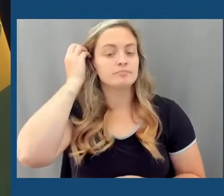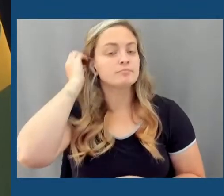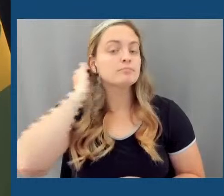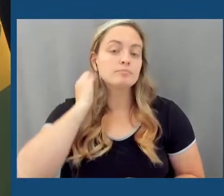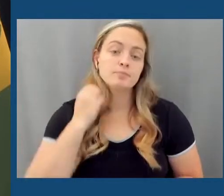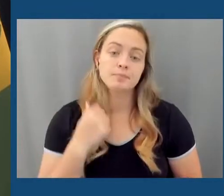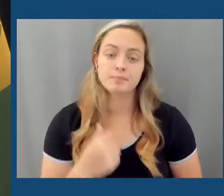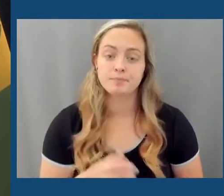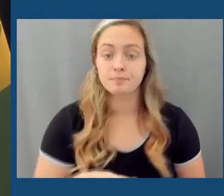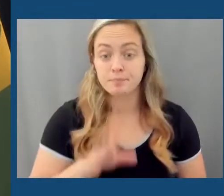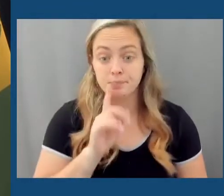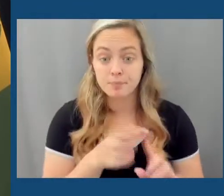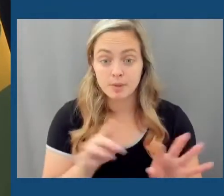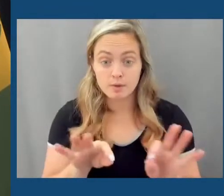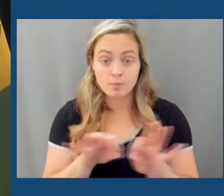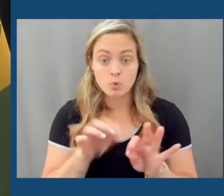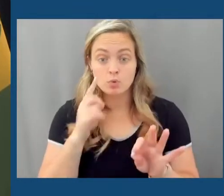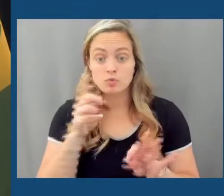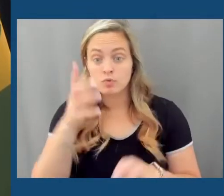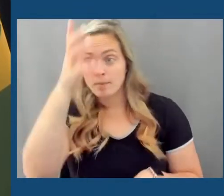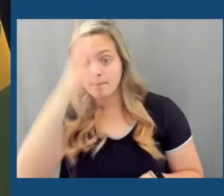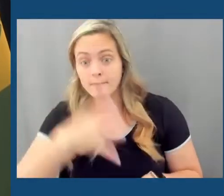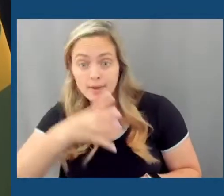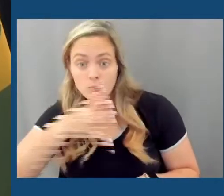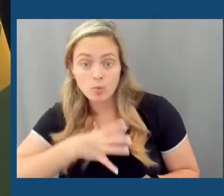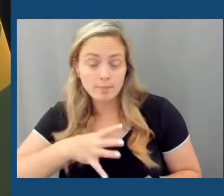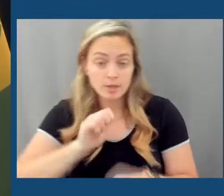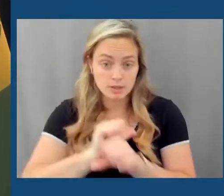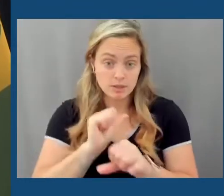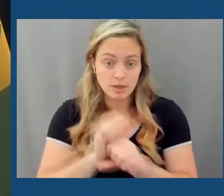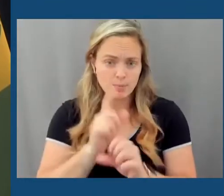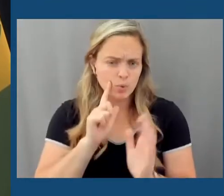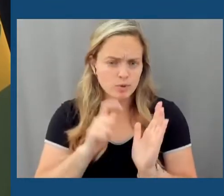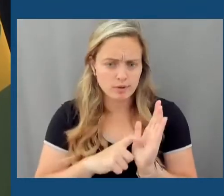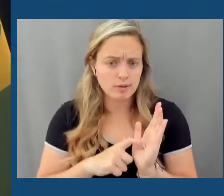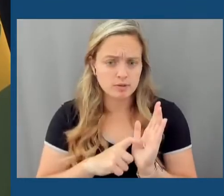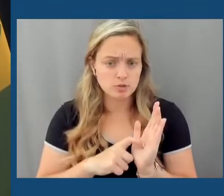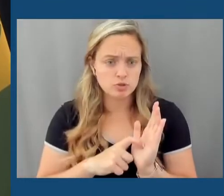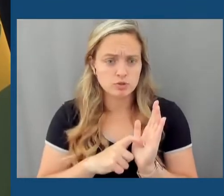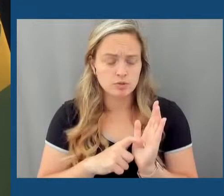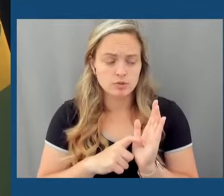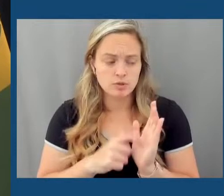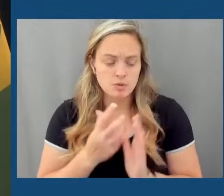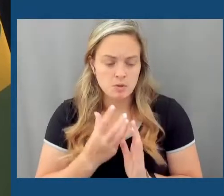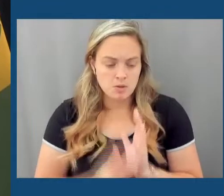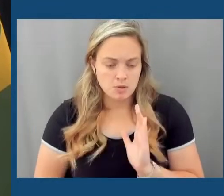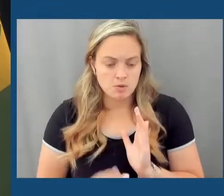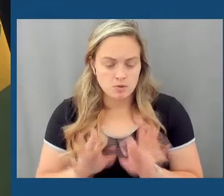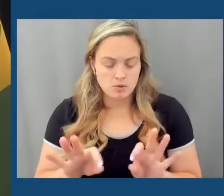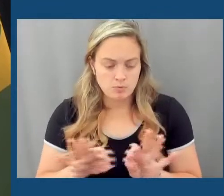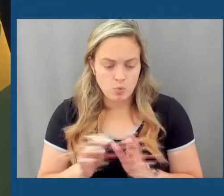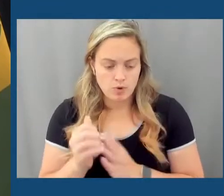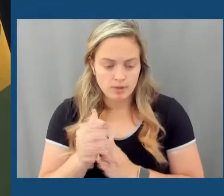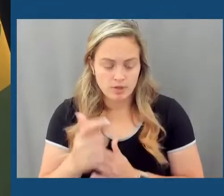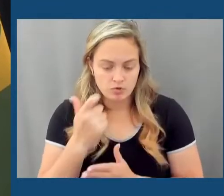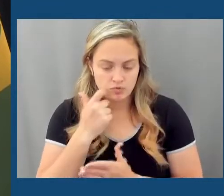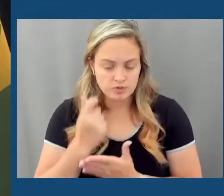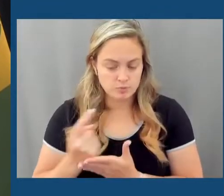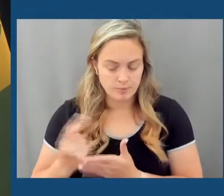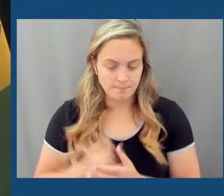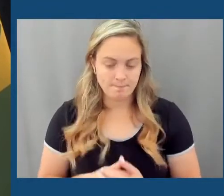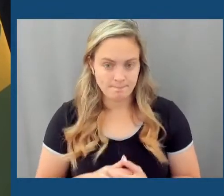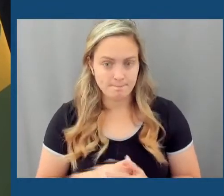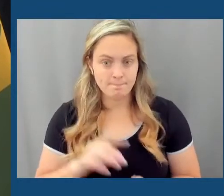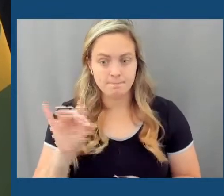Speaking of the importance of the men and women of labor, I do want to acknowledge we lost an important labor leader just this past week.